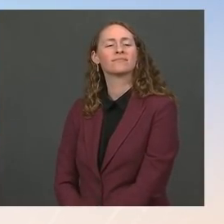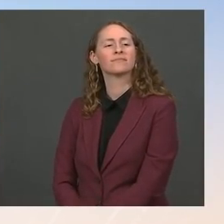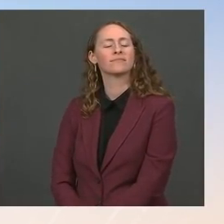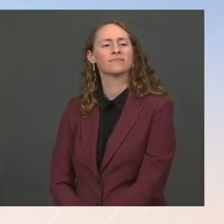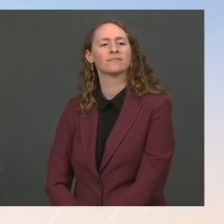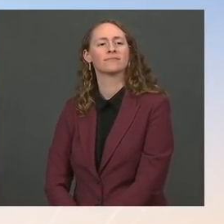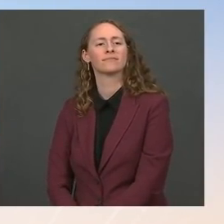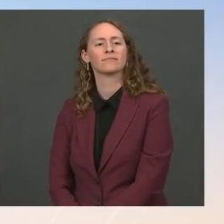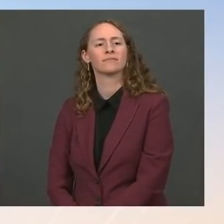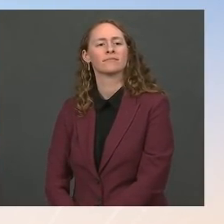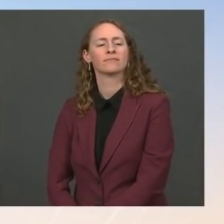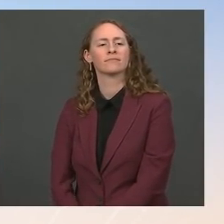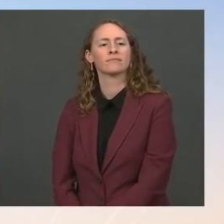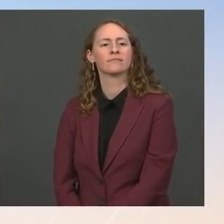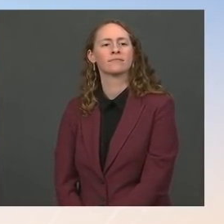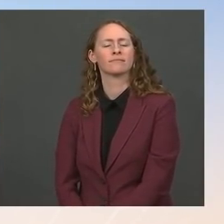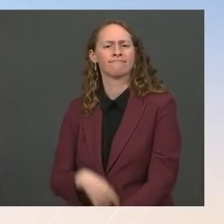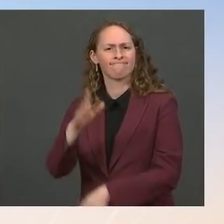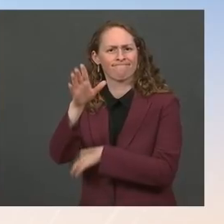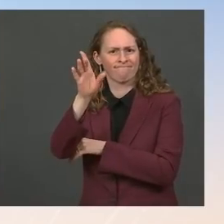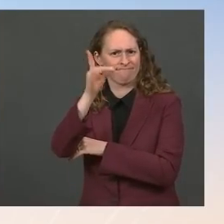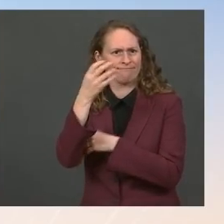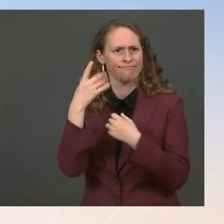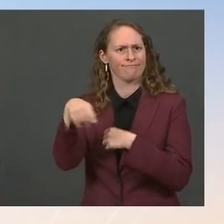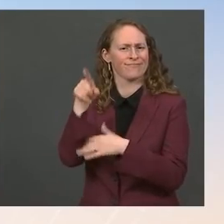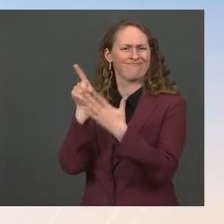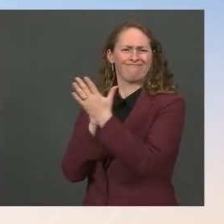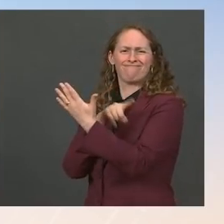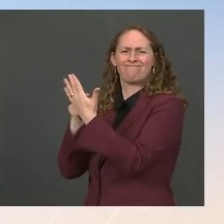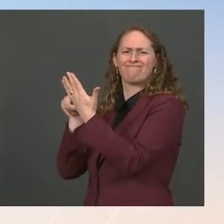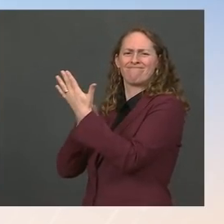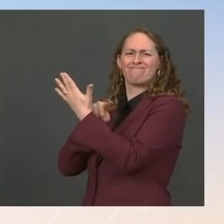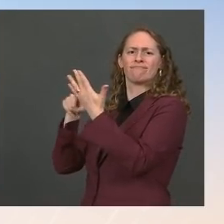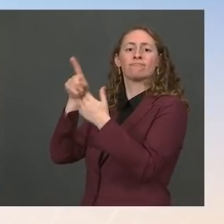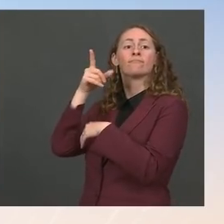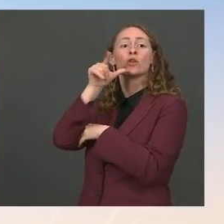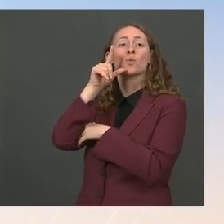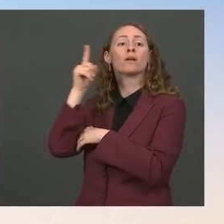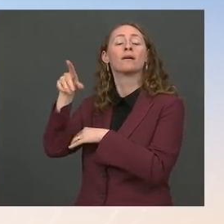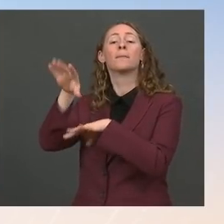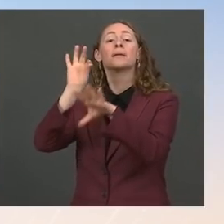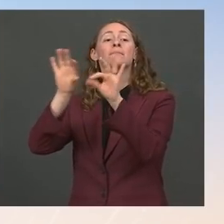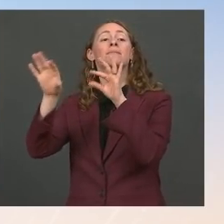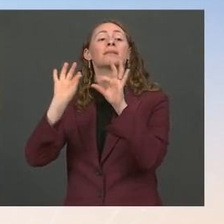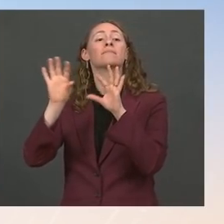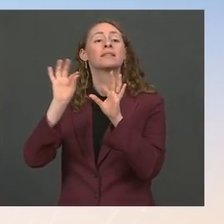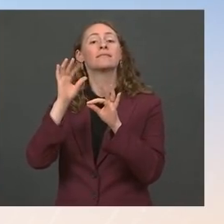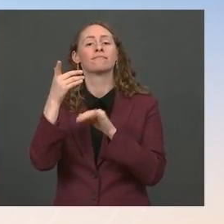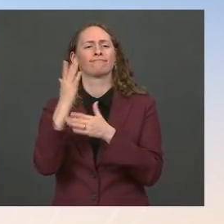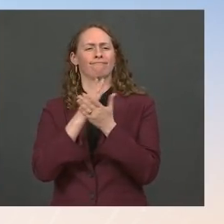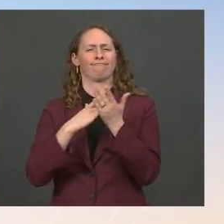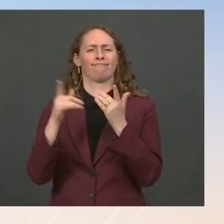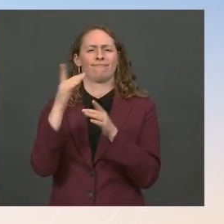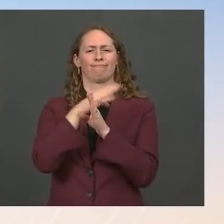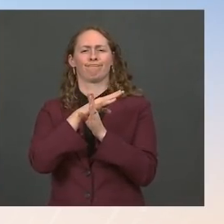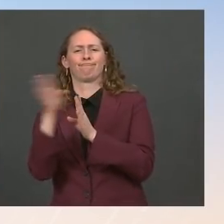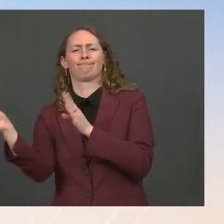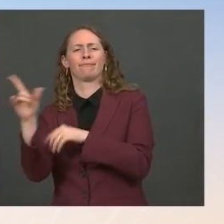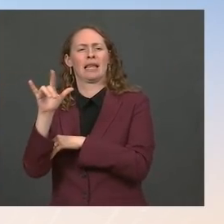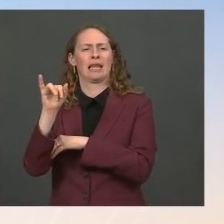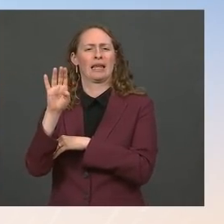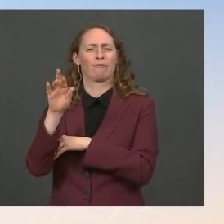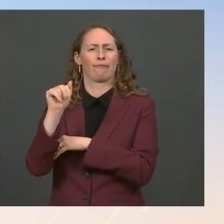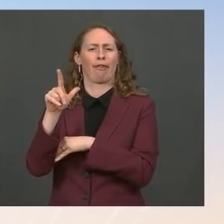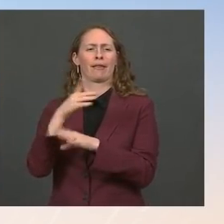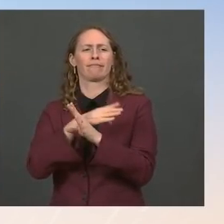specifically from there are some liberal House members who are unhappy about it, and I know House members don't have a role in the confirmation